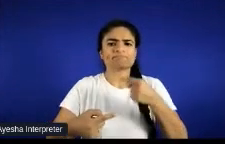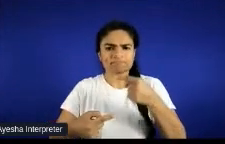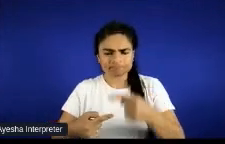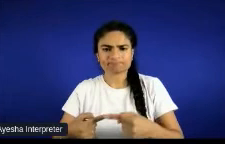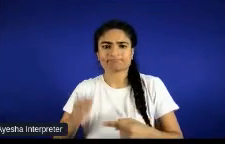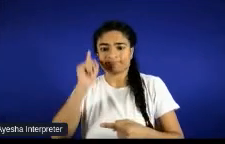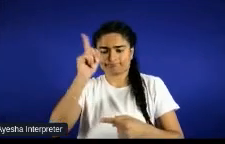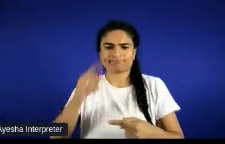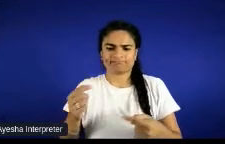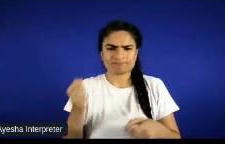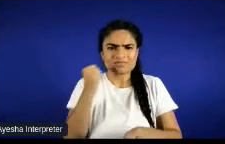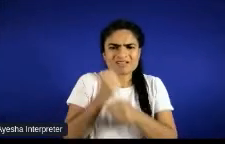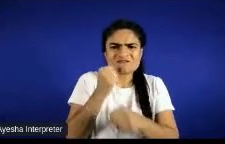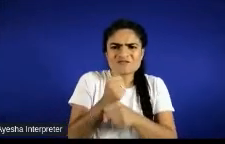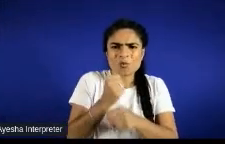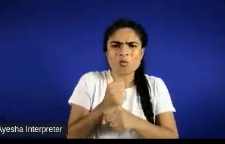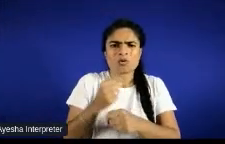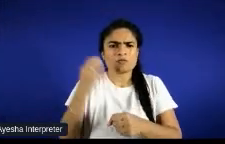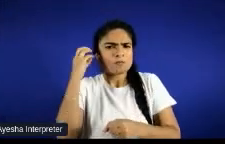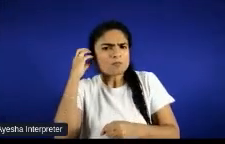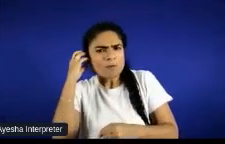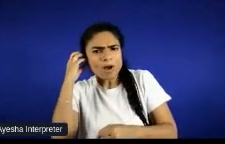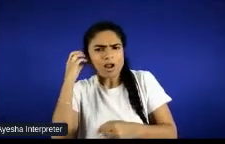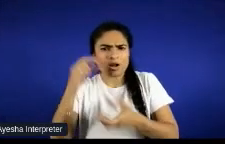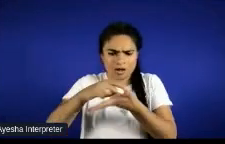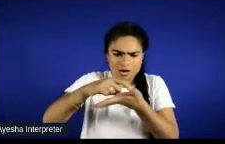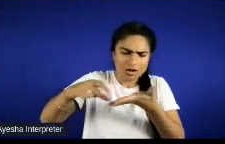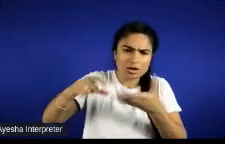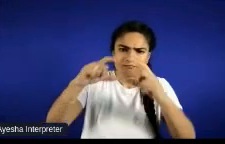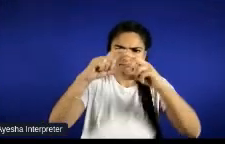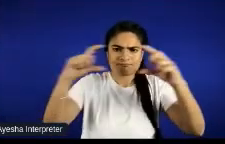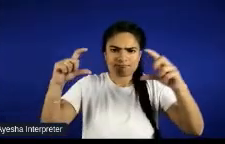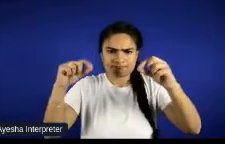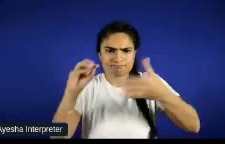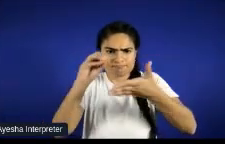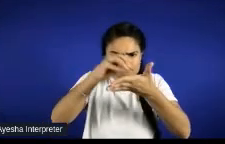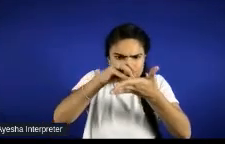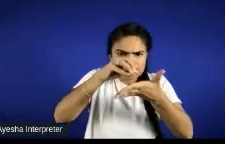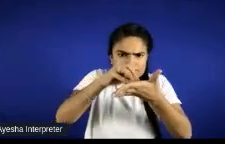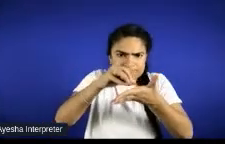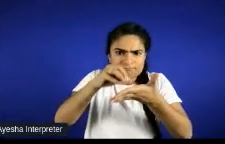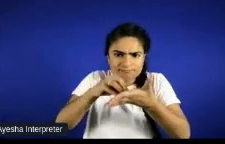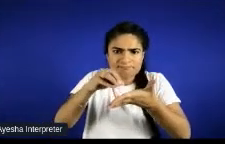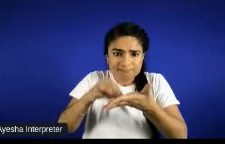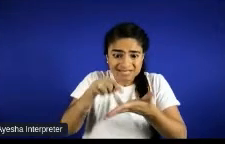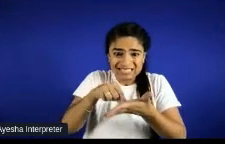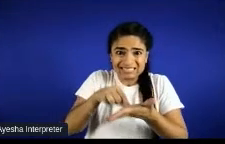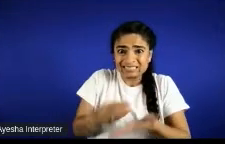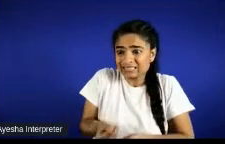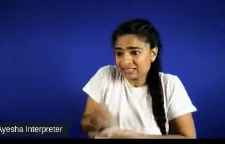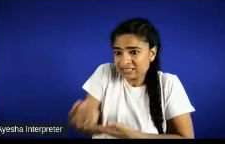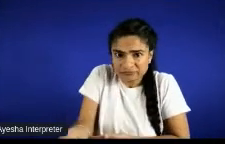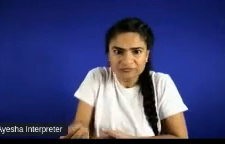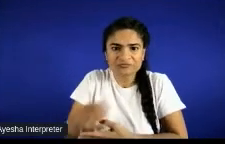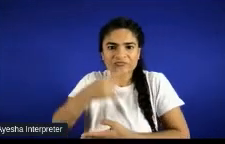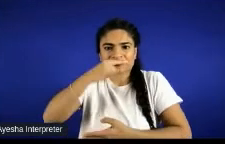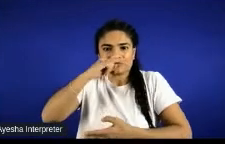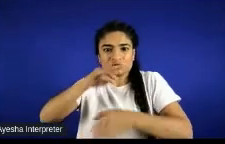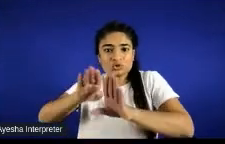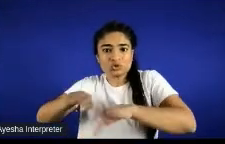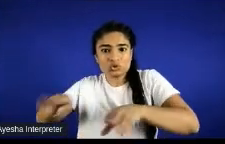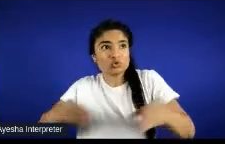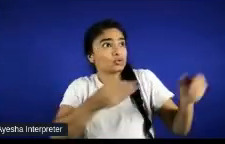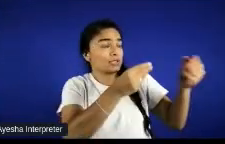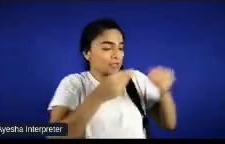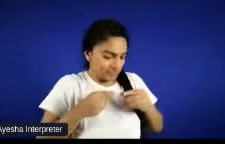training or the orientation that we have given to children. We have also printed out a business cards with and